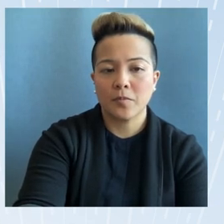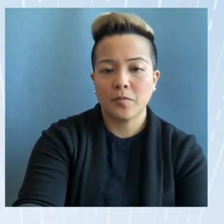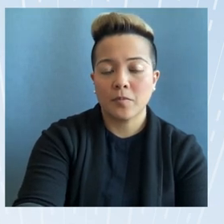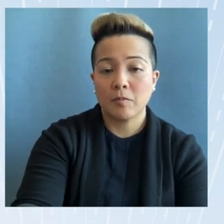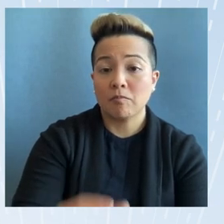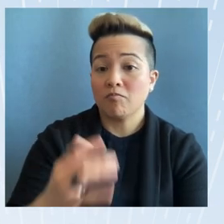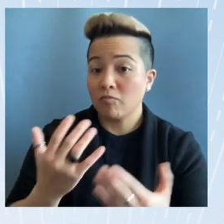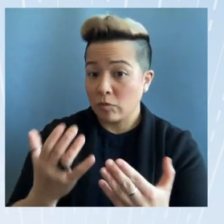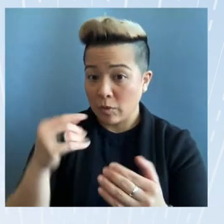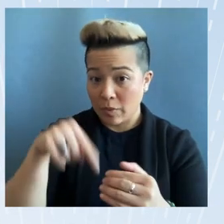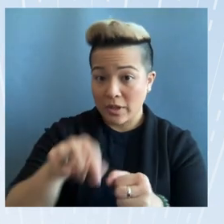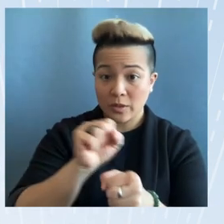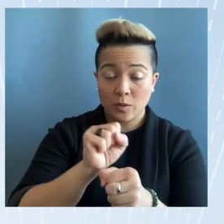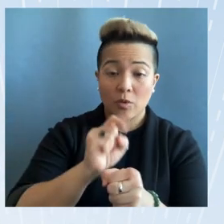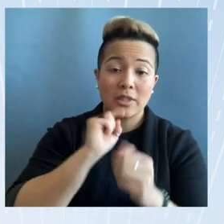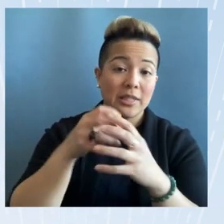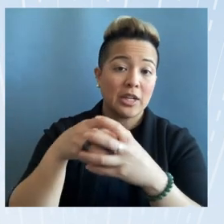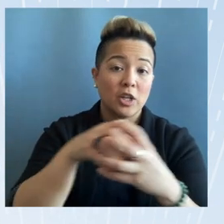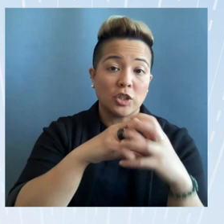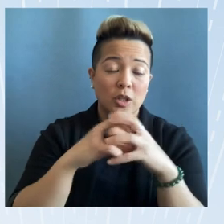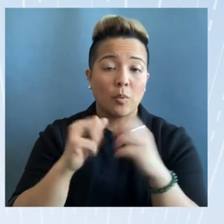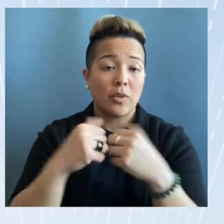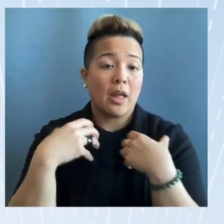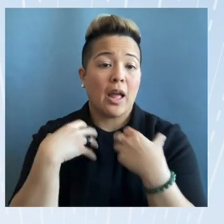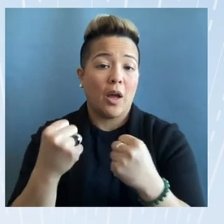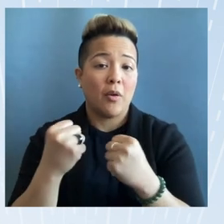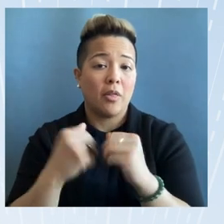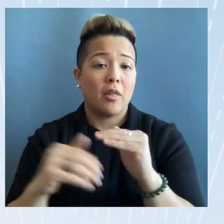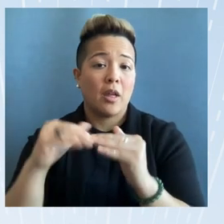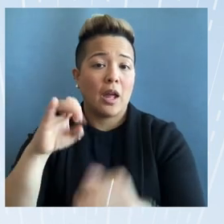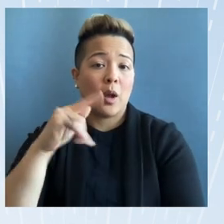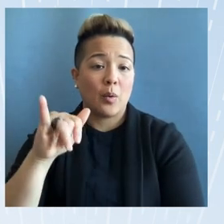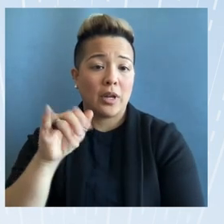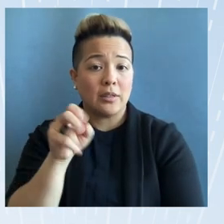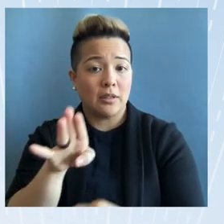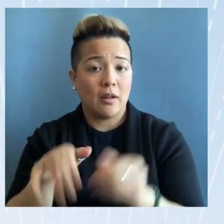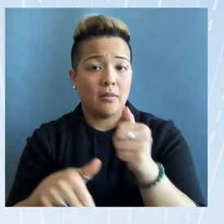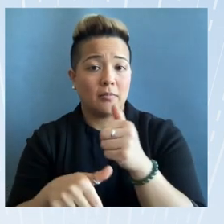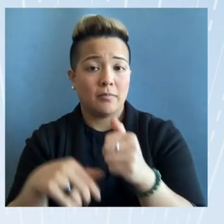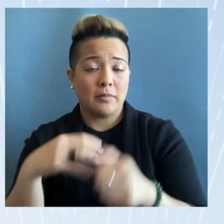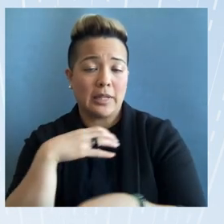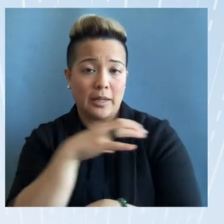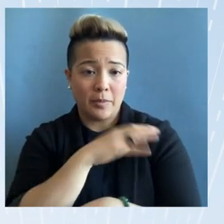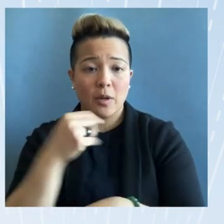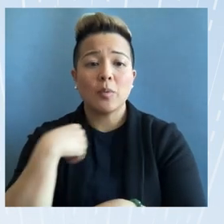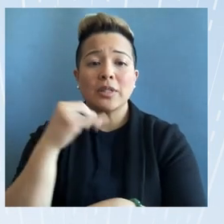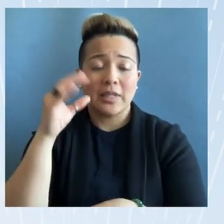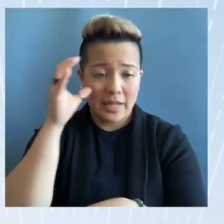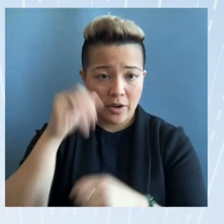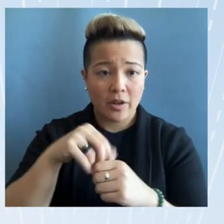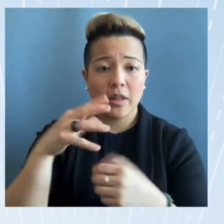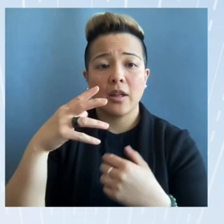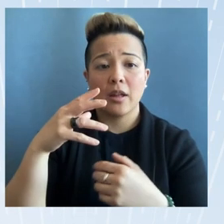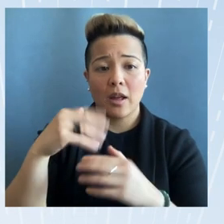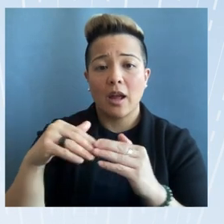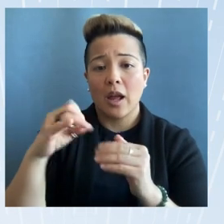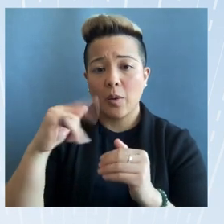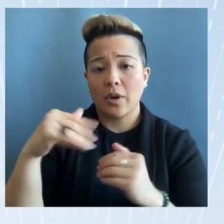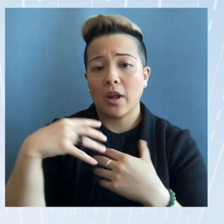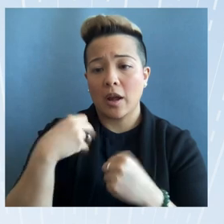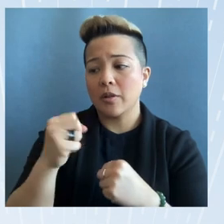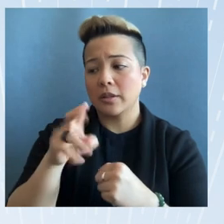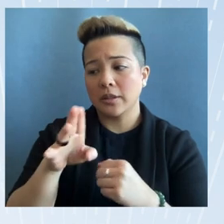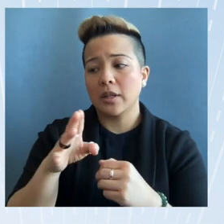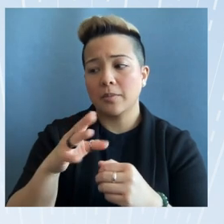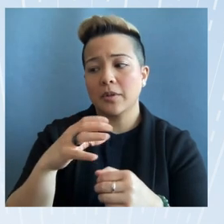So this work is intersectional with the Health Equity Committee Subcommittee, and we did hear in the Health Equity Subcommittee, and I think you'll hear a